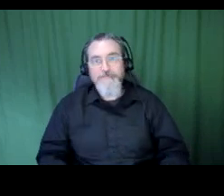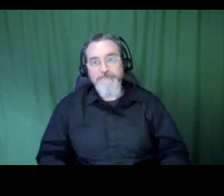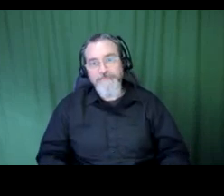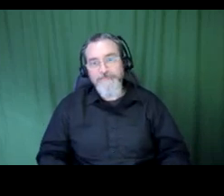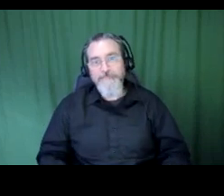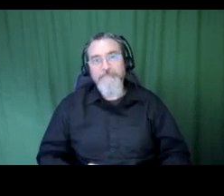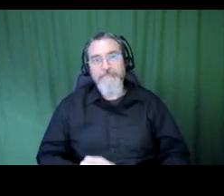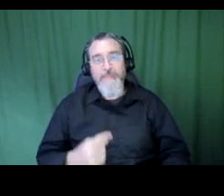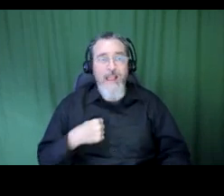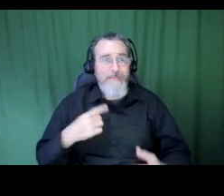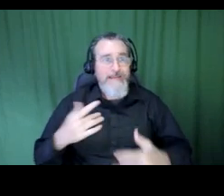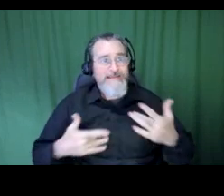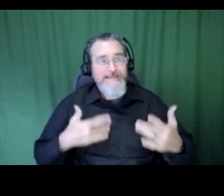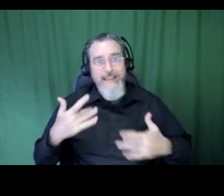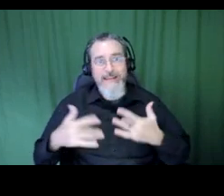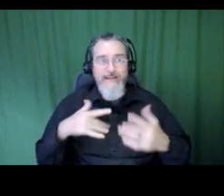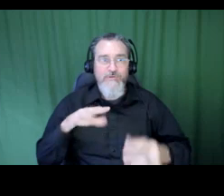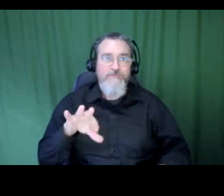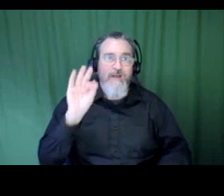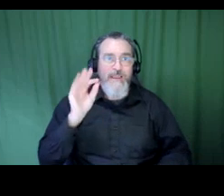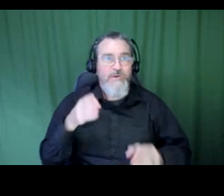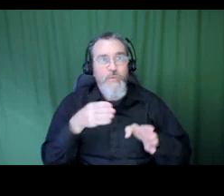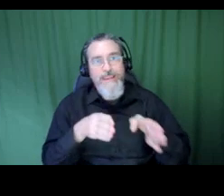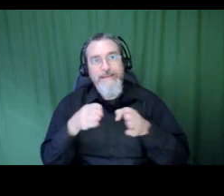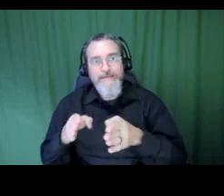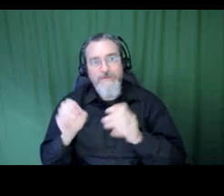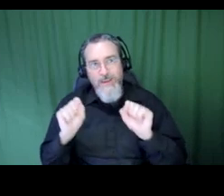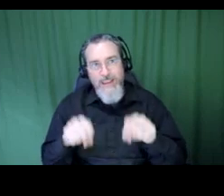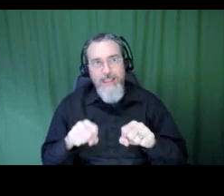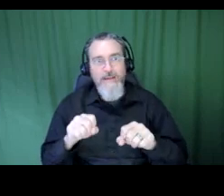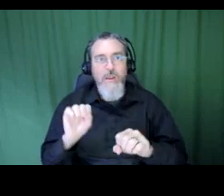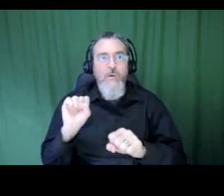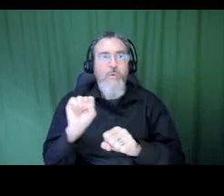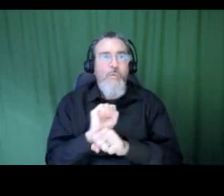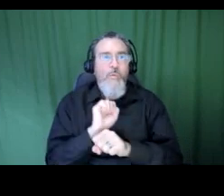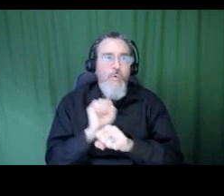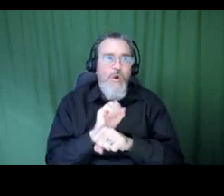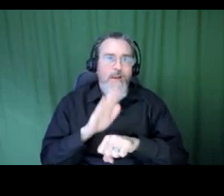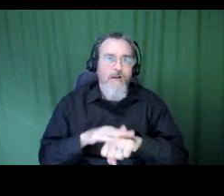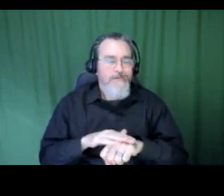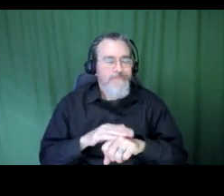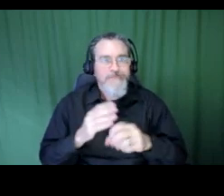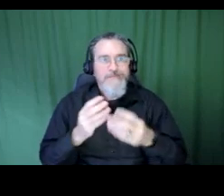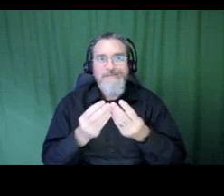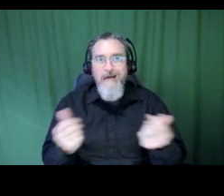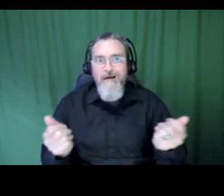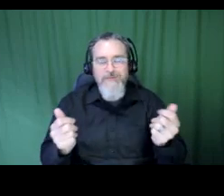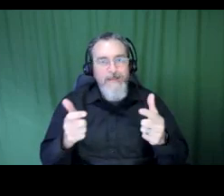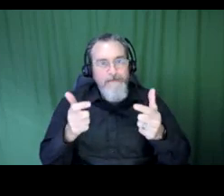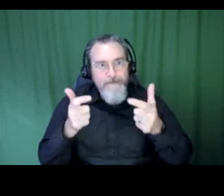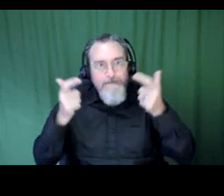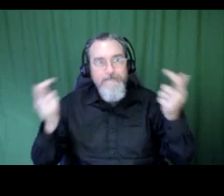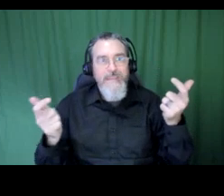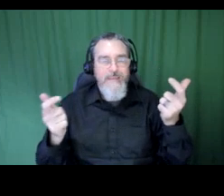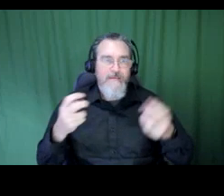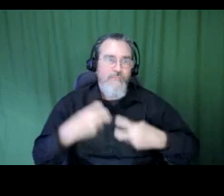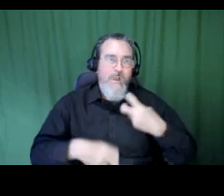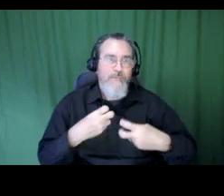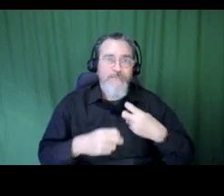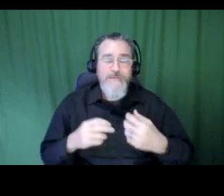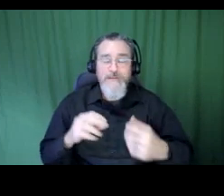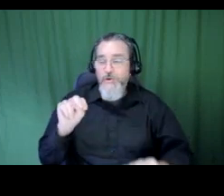to find ways that we can work on solving these really big picture things together. And I want to thank NOAA for